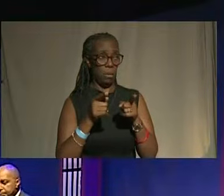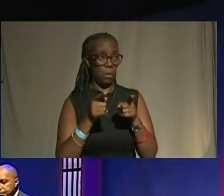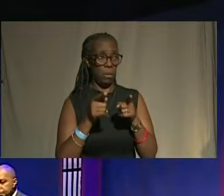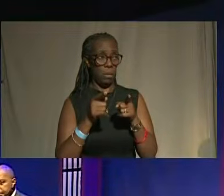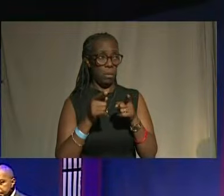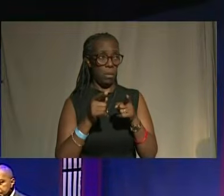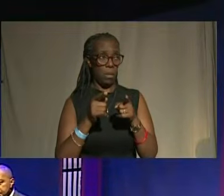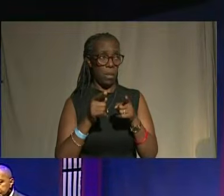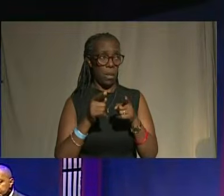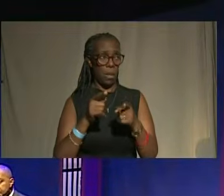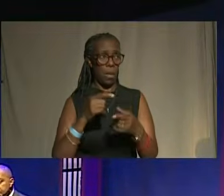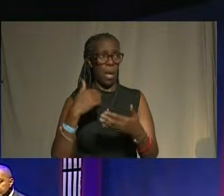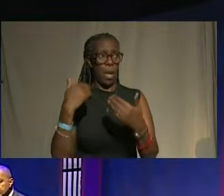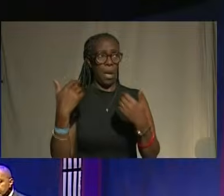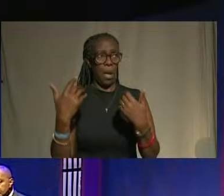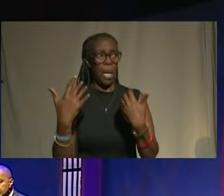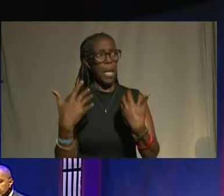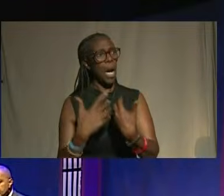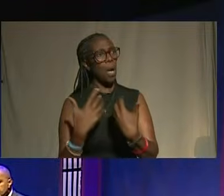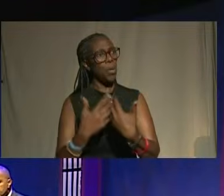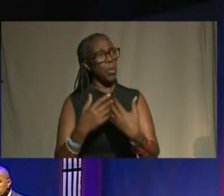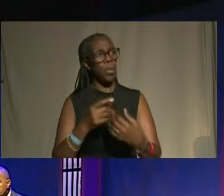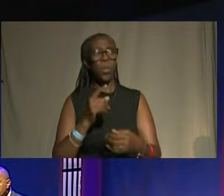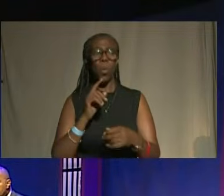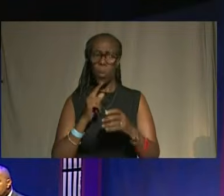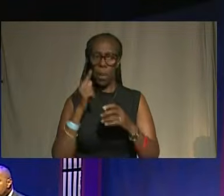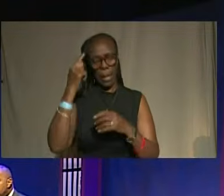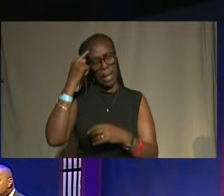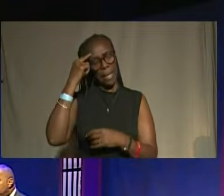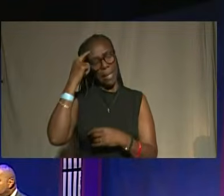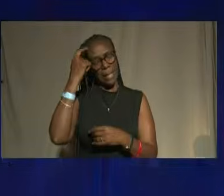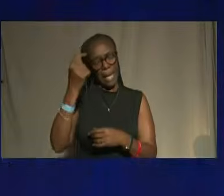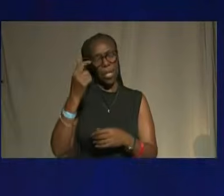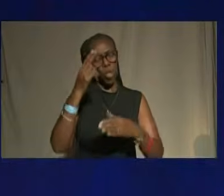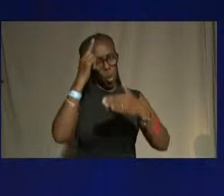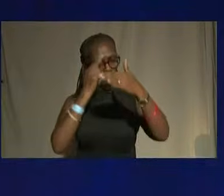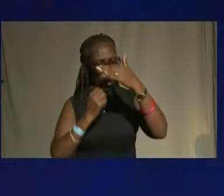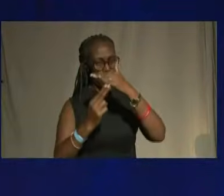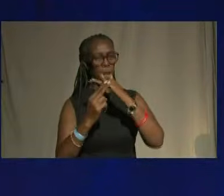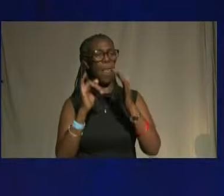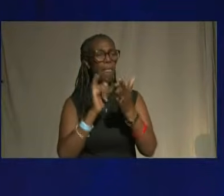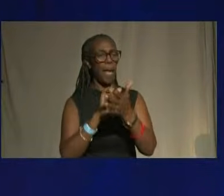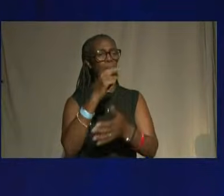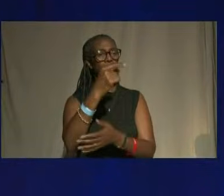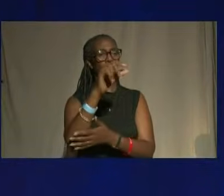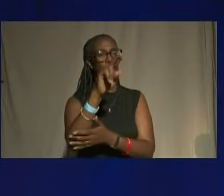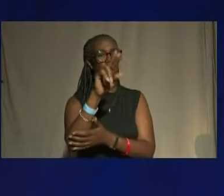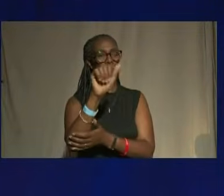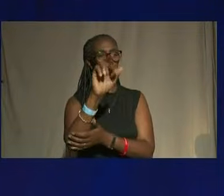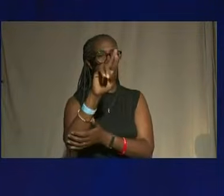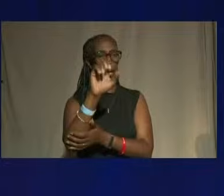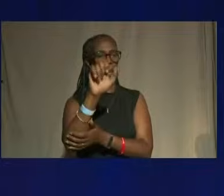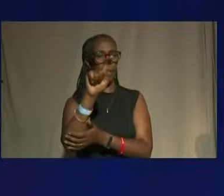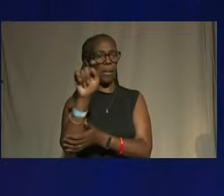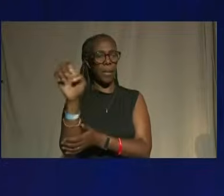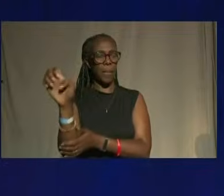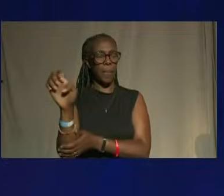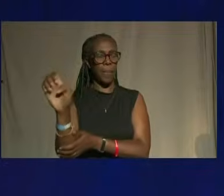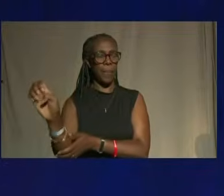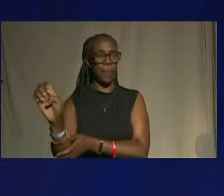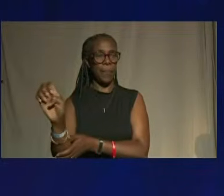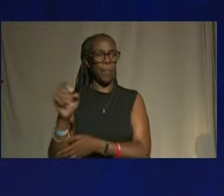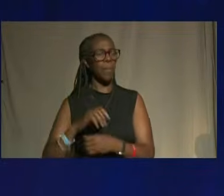itself, and how do you intend to honor that guarantee? Well, what we have to ensure is that the agencies that